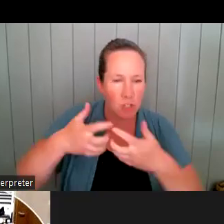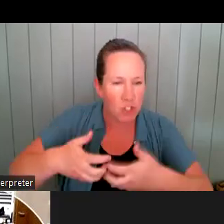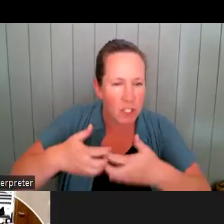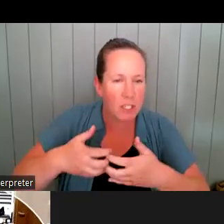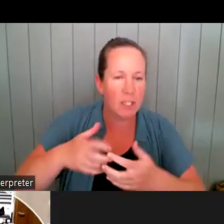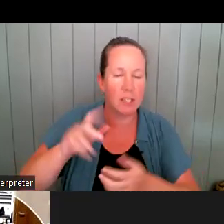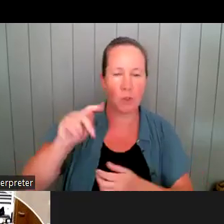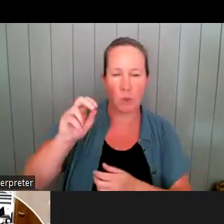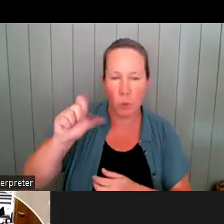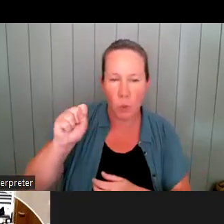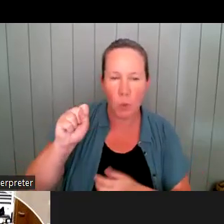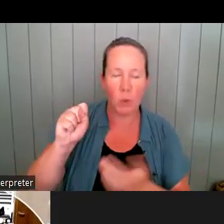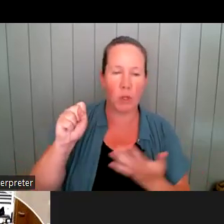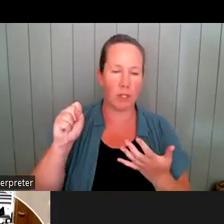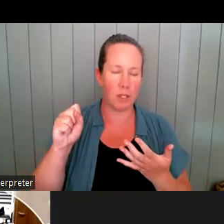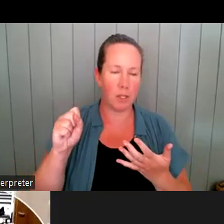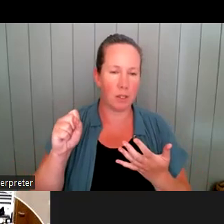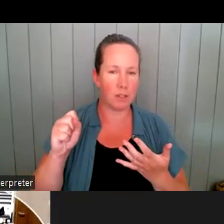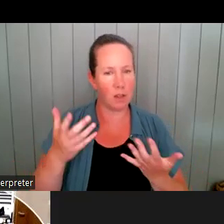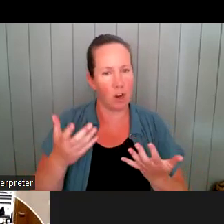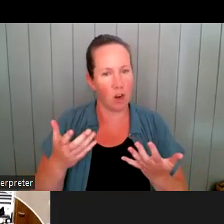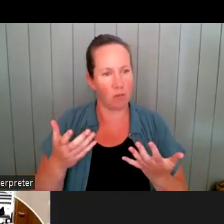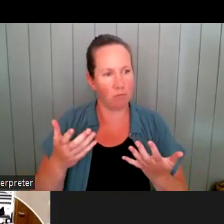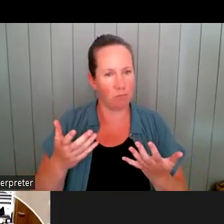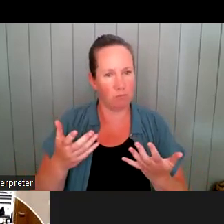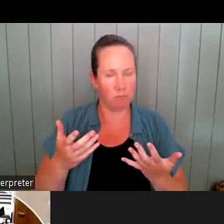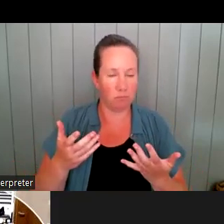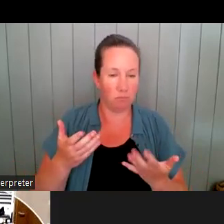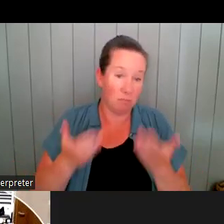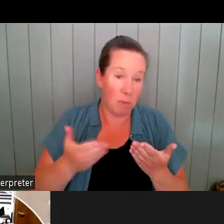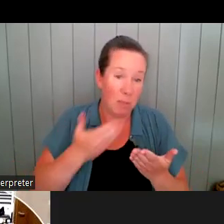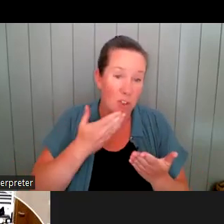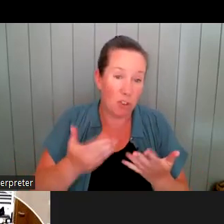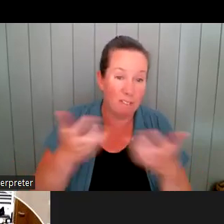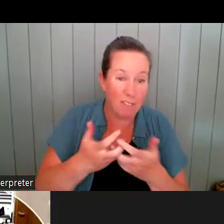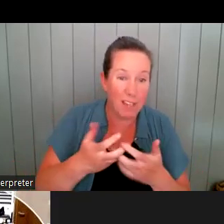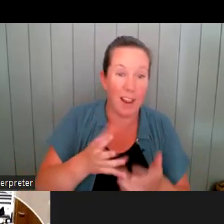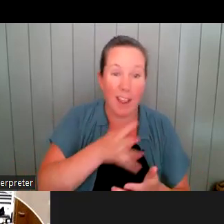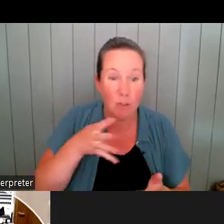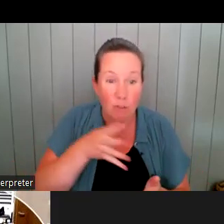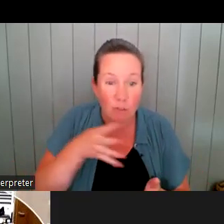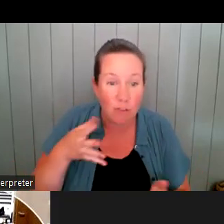They're suited for work in things like agriculture, construction,